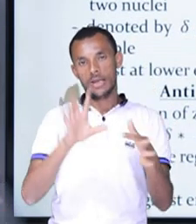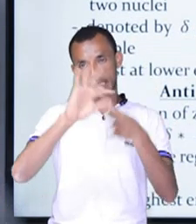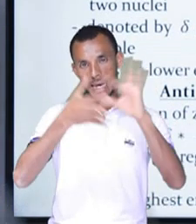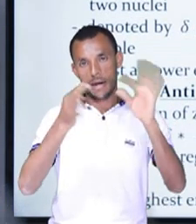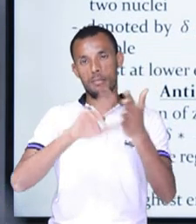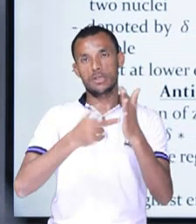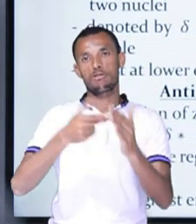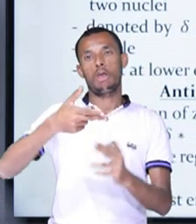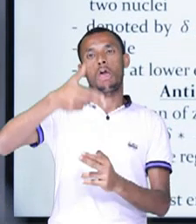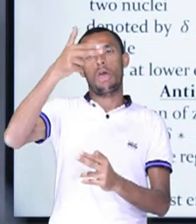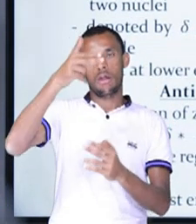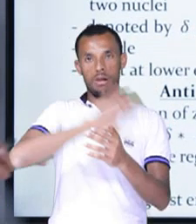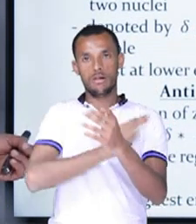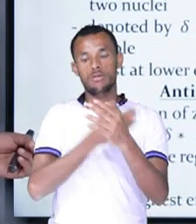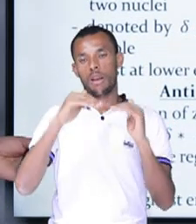means in higher energy level.